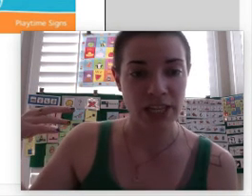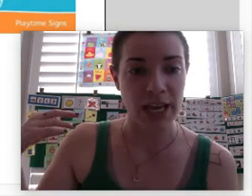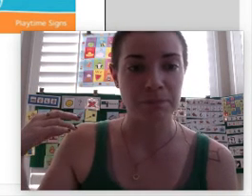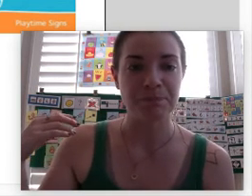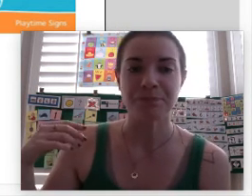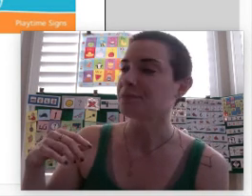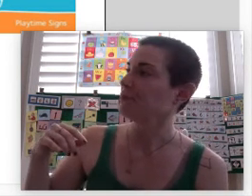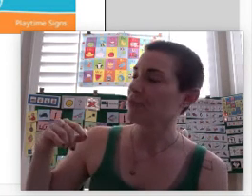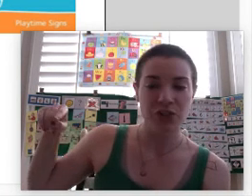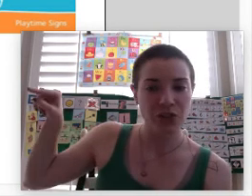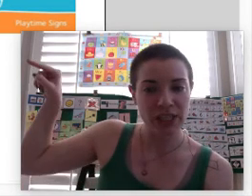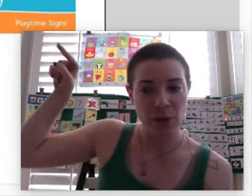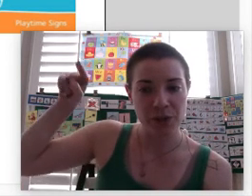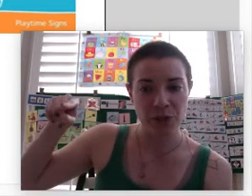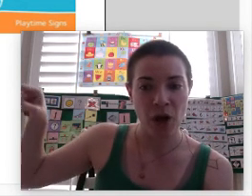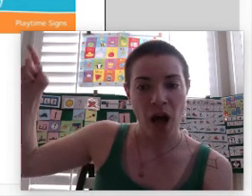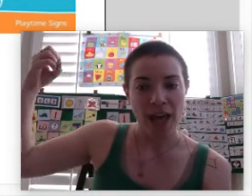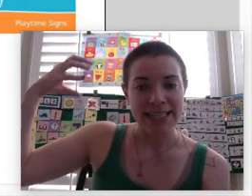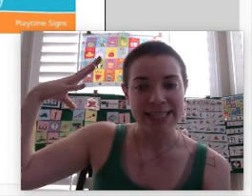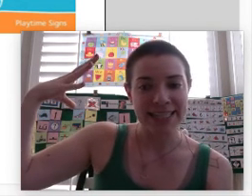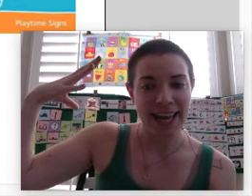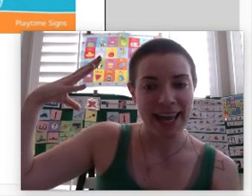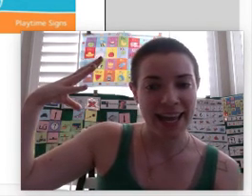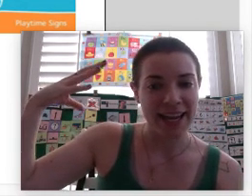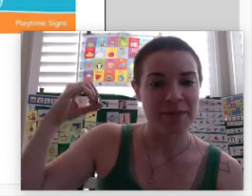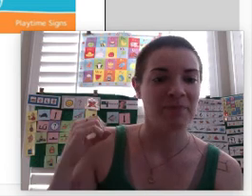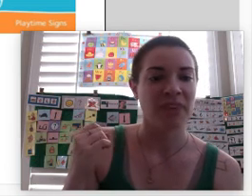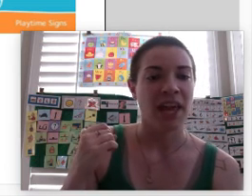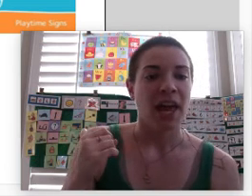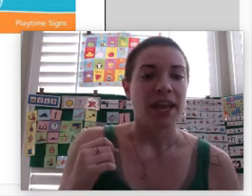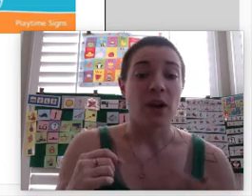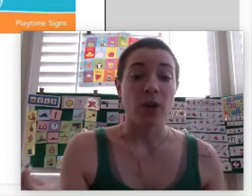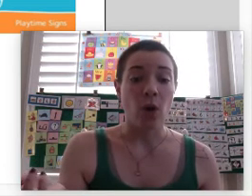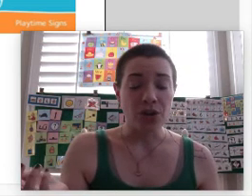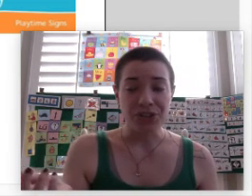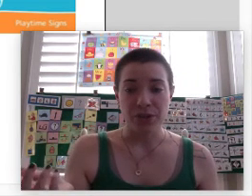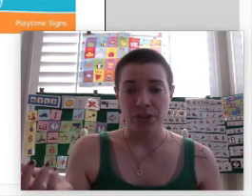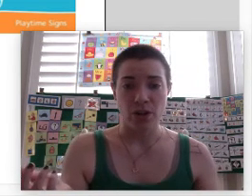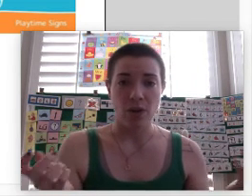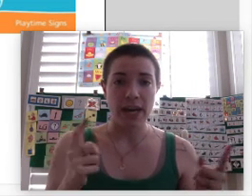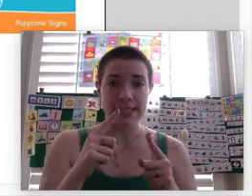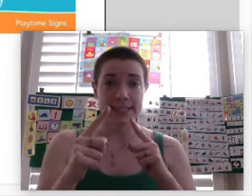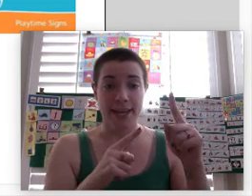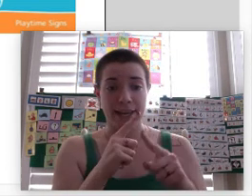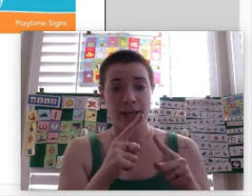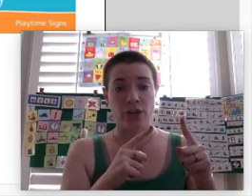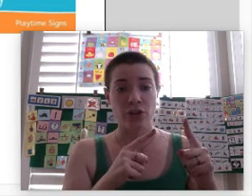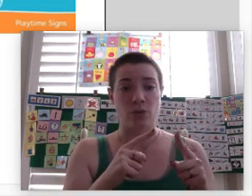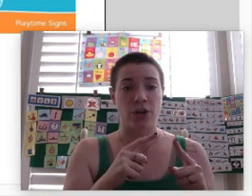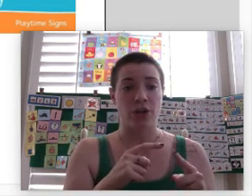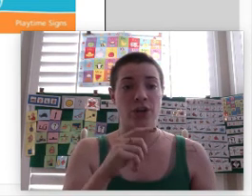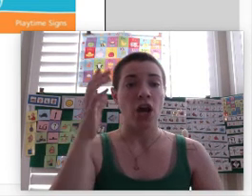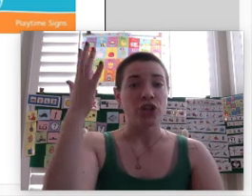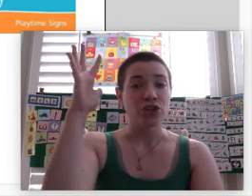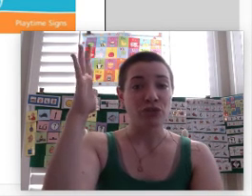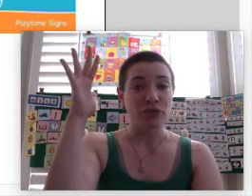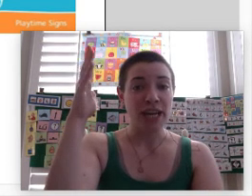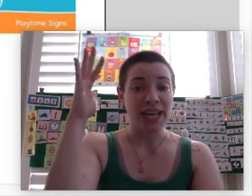Mr. Sun. So that's how we do sun. Now we also need to know how to sign the